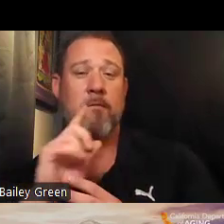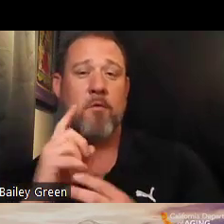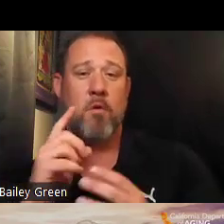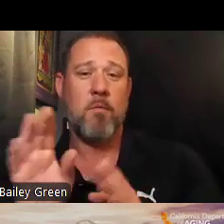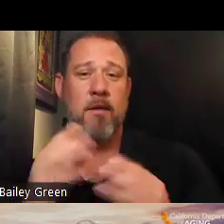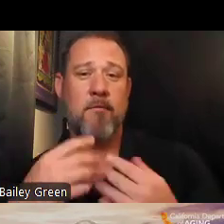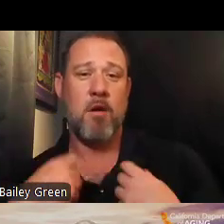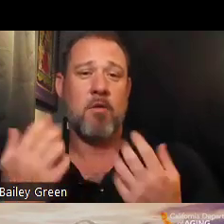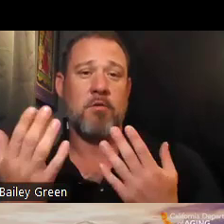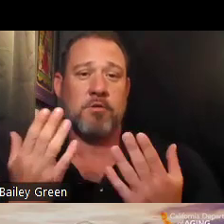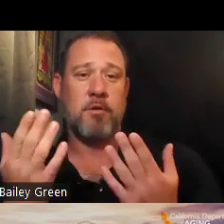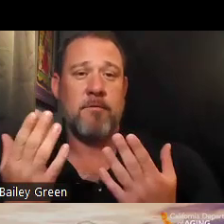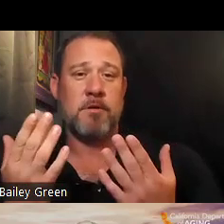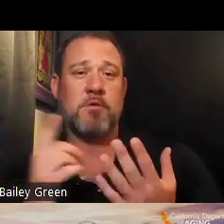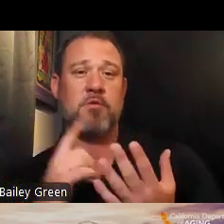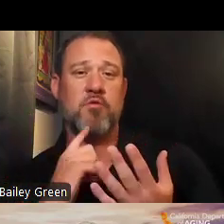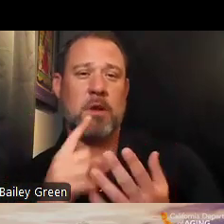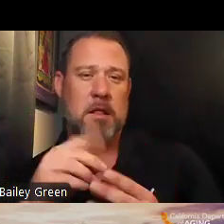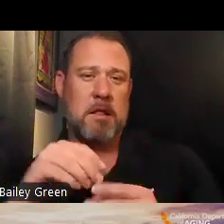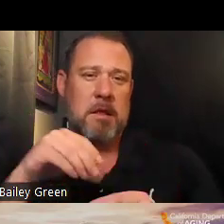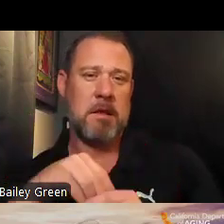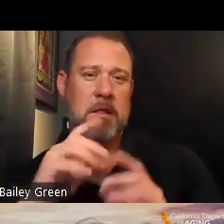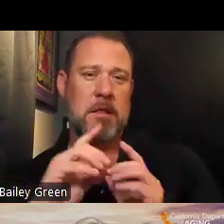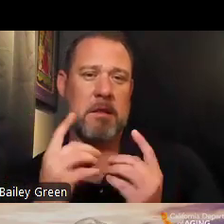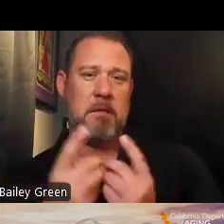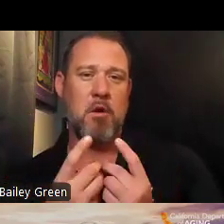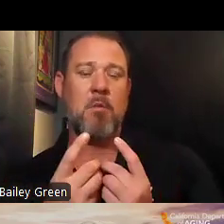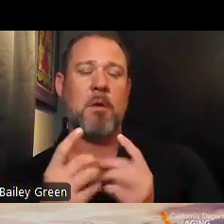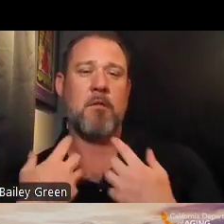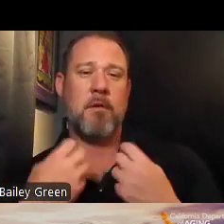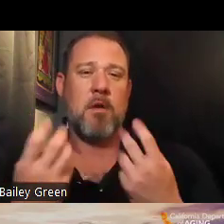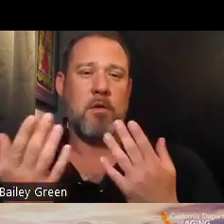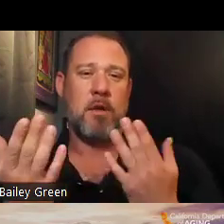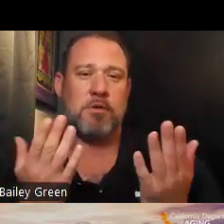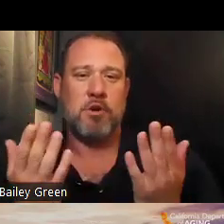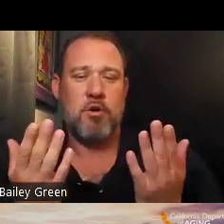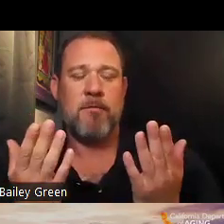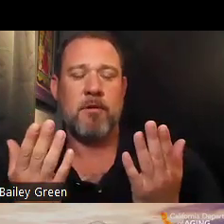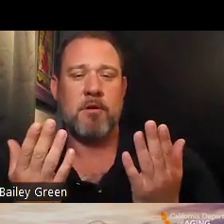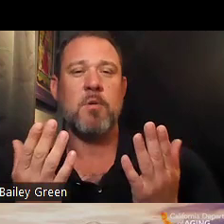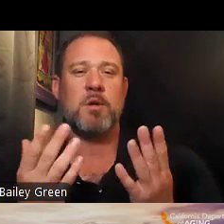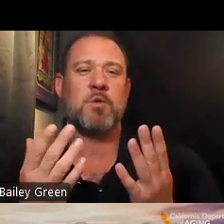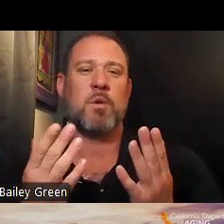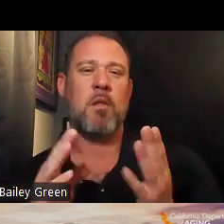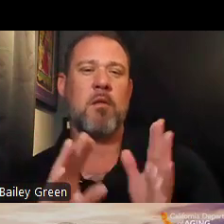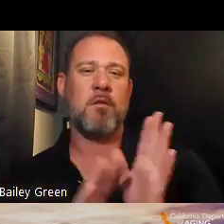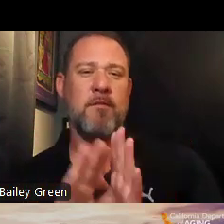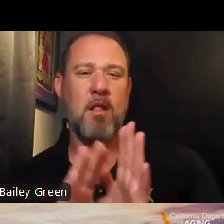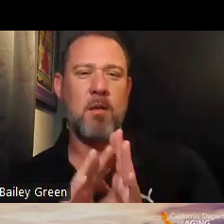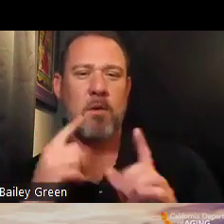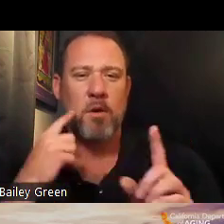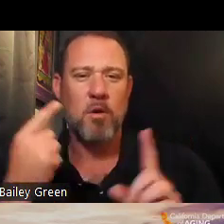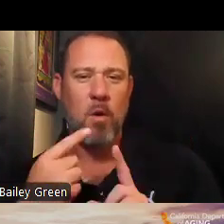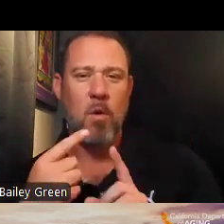Services Act really lies within the Department of Healthcare Services, which will develop statewide behavioral health goals and